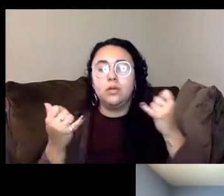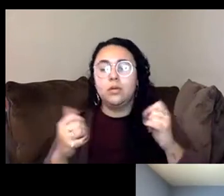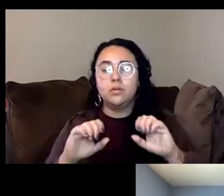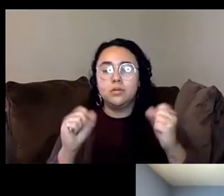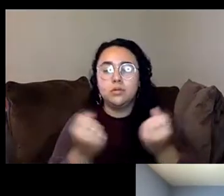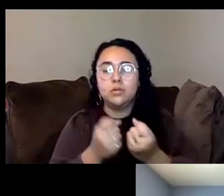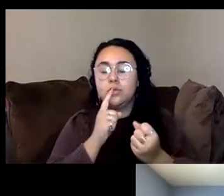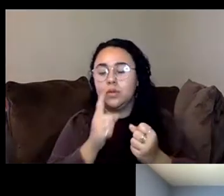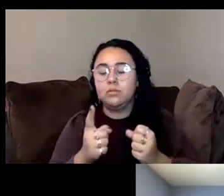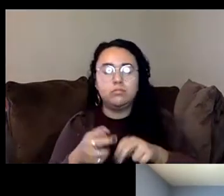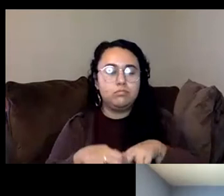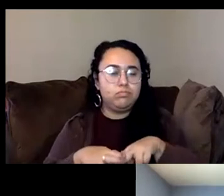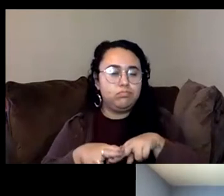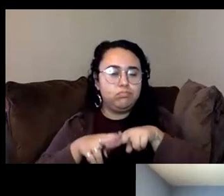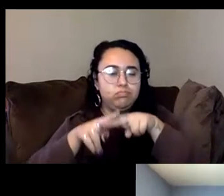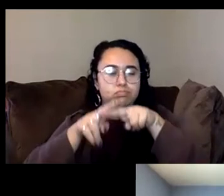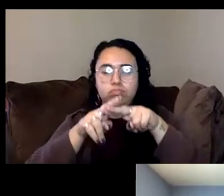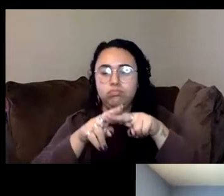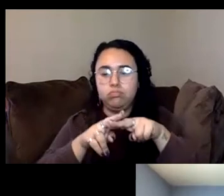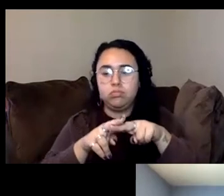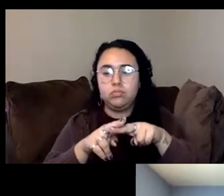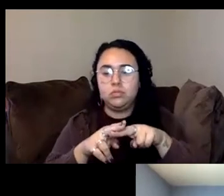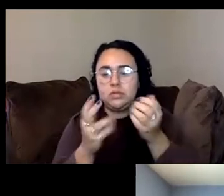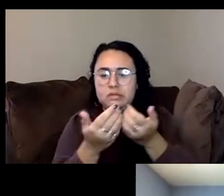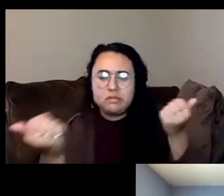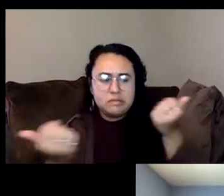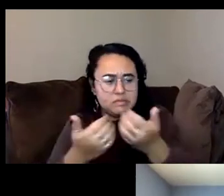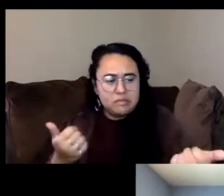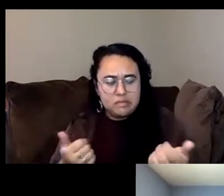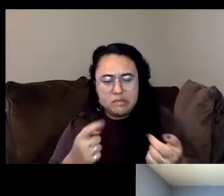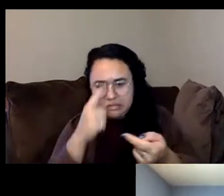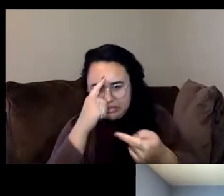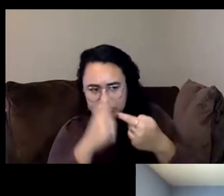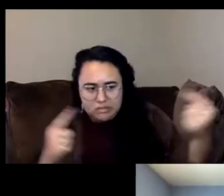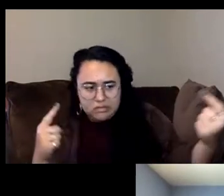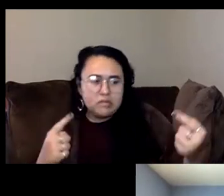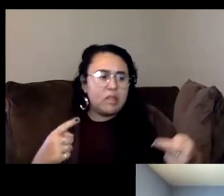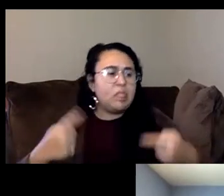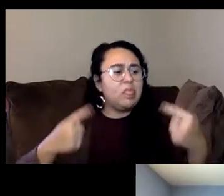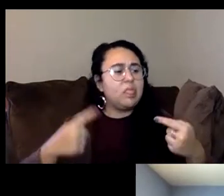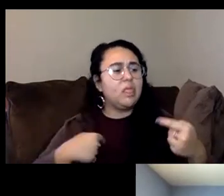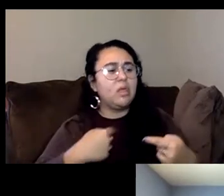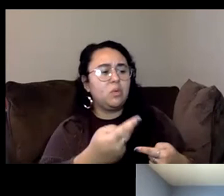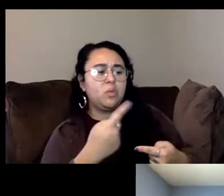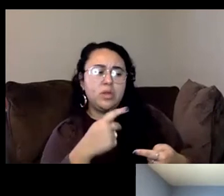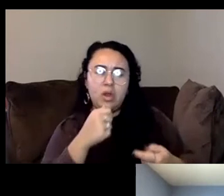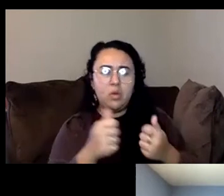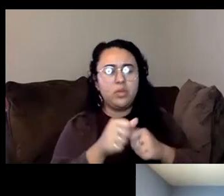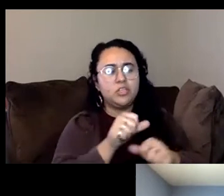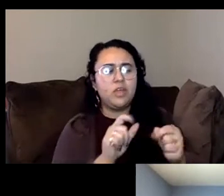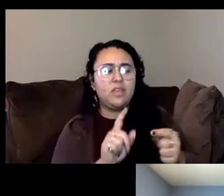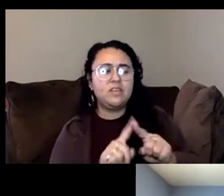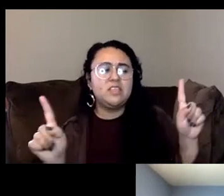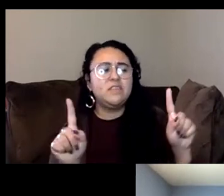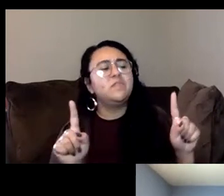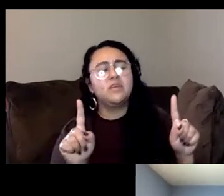so increasingly like divisive and talking a lot about what we're not with each other, how different we are, the